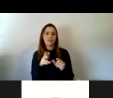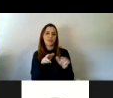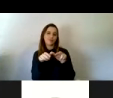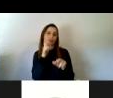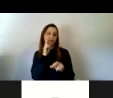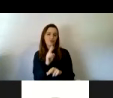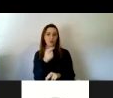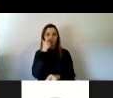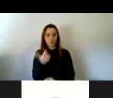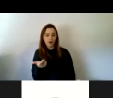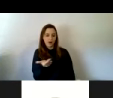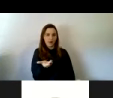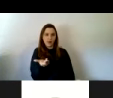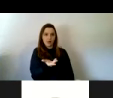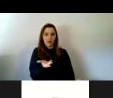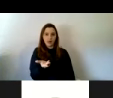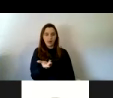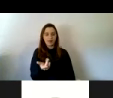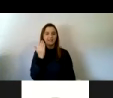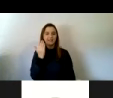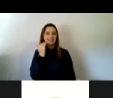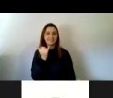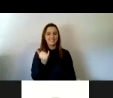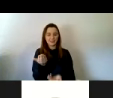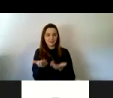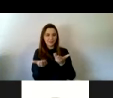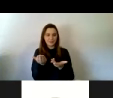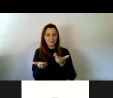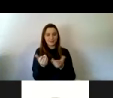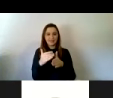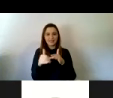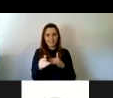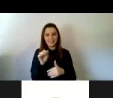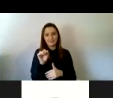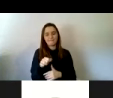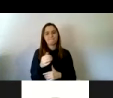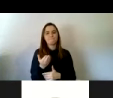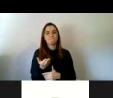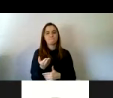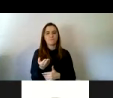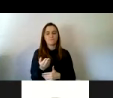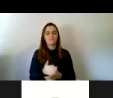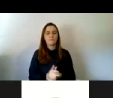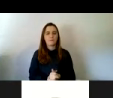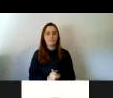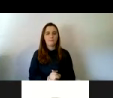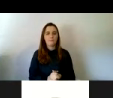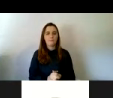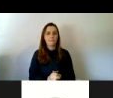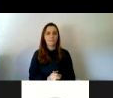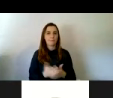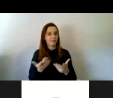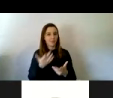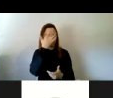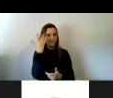to not just the top, so they are trying with the bottom, and it's not so easy.